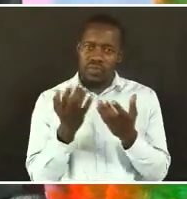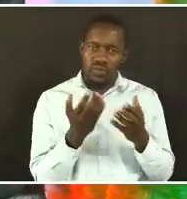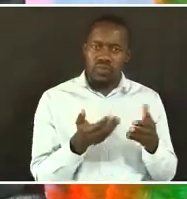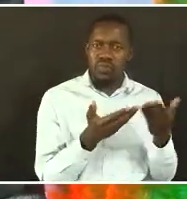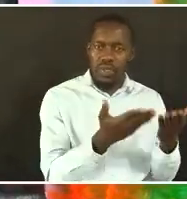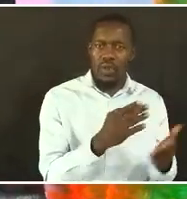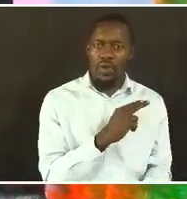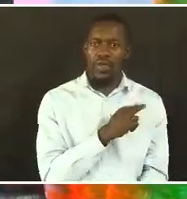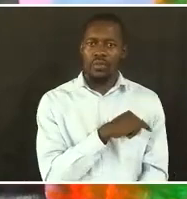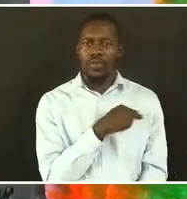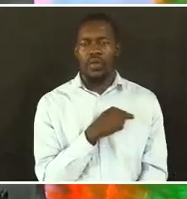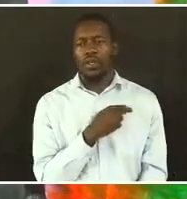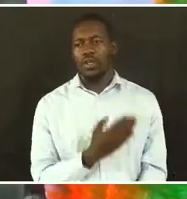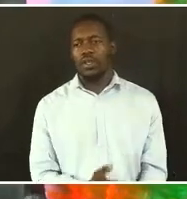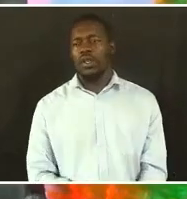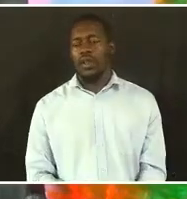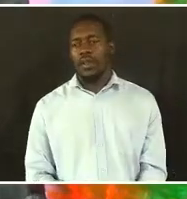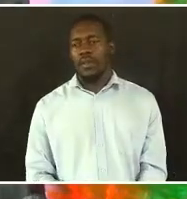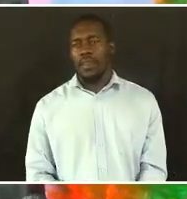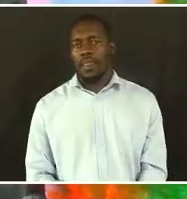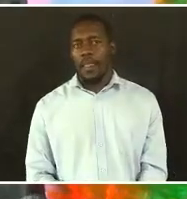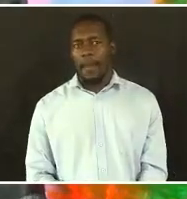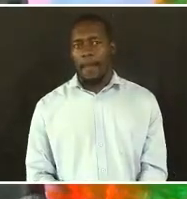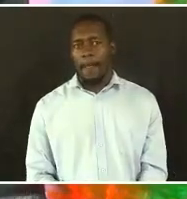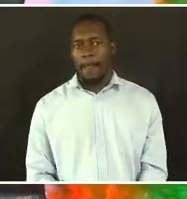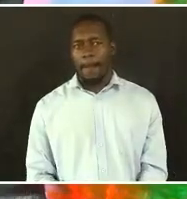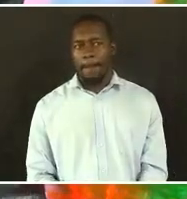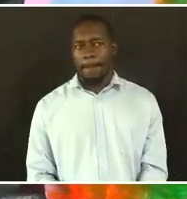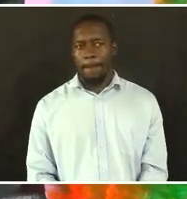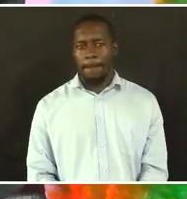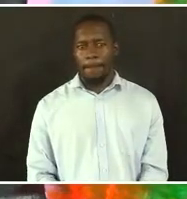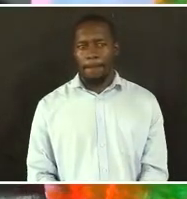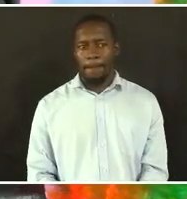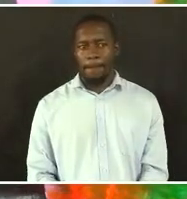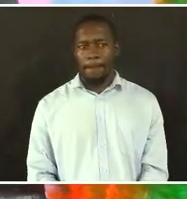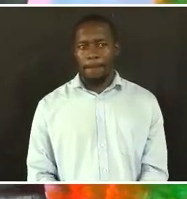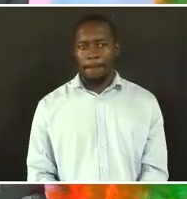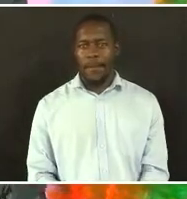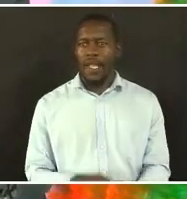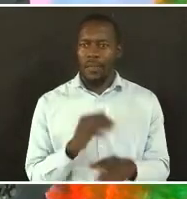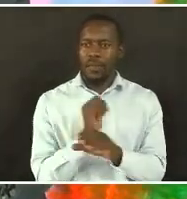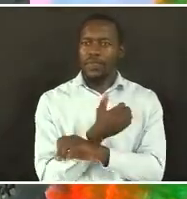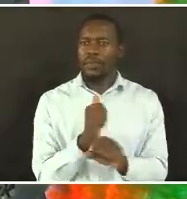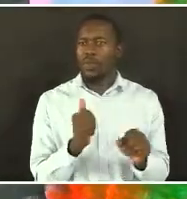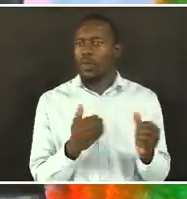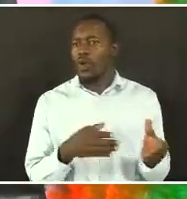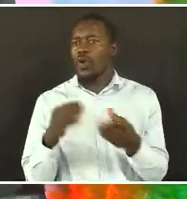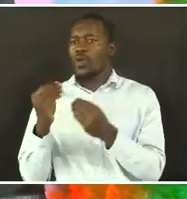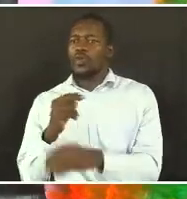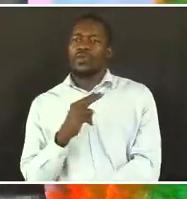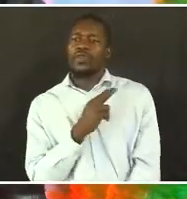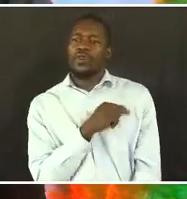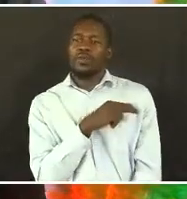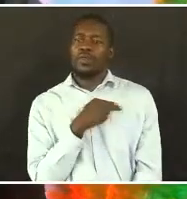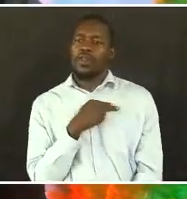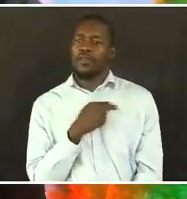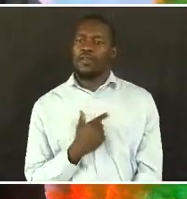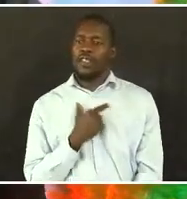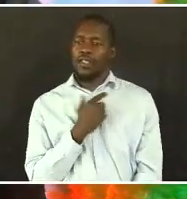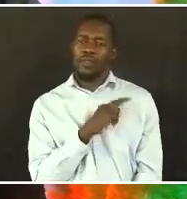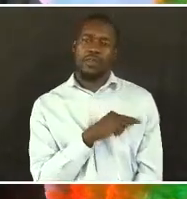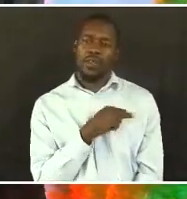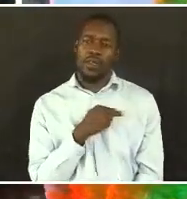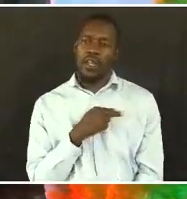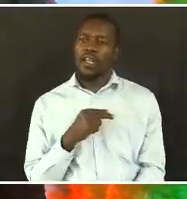us to go by somebody's bed, and we are praying to them, and we have no fruits. And yet, when we are going to visit